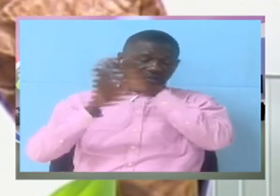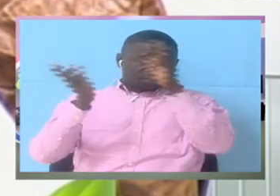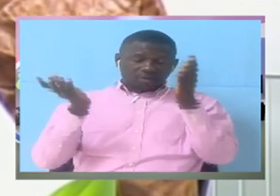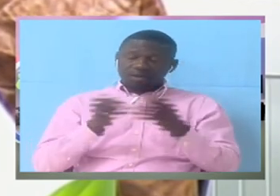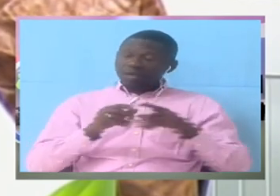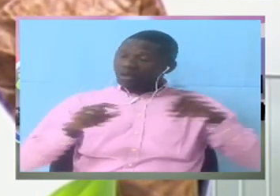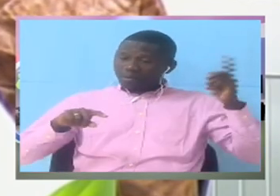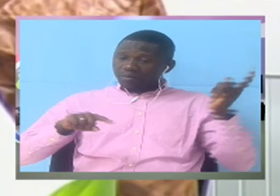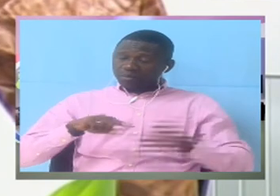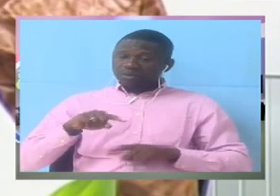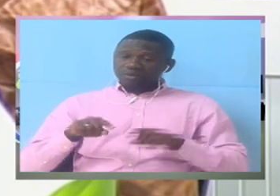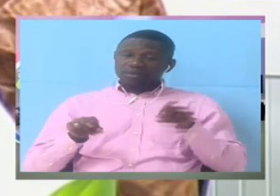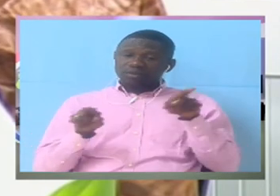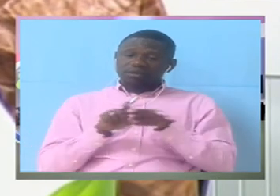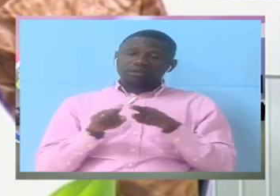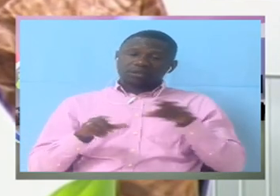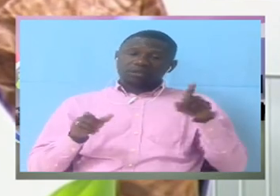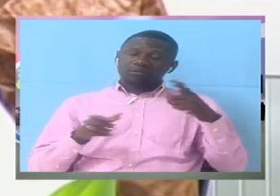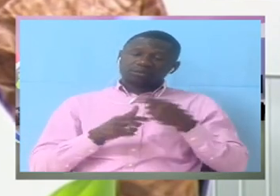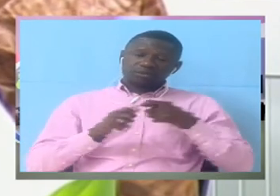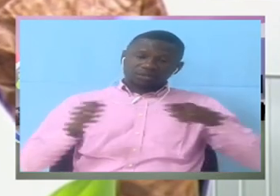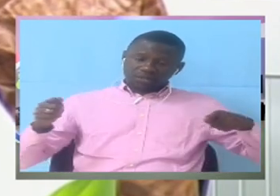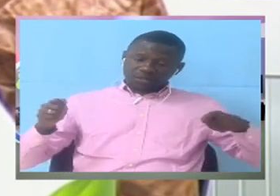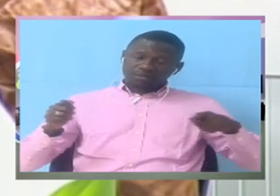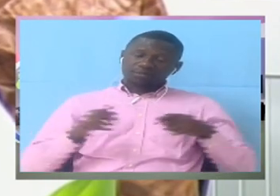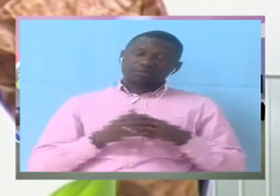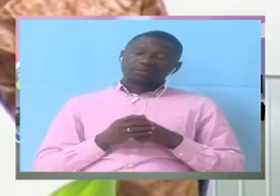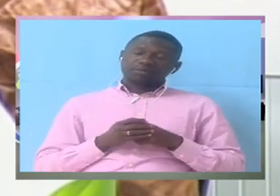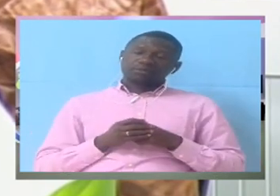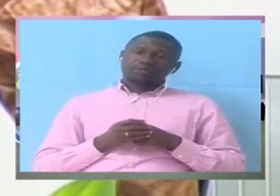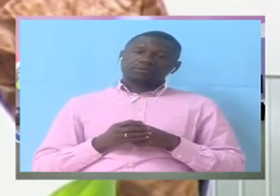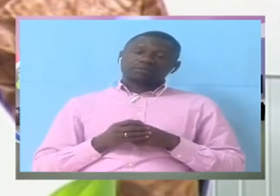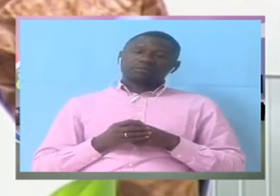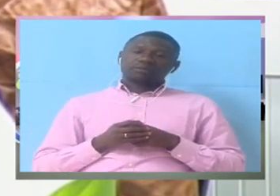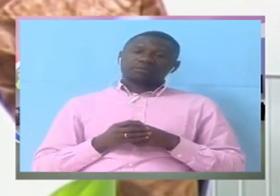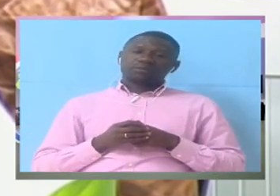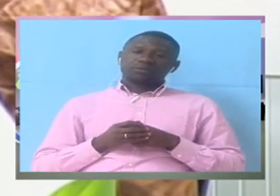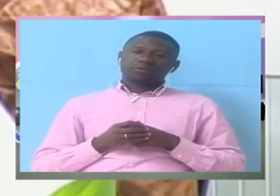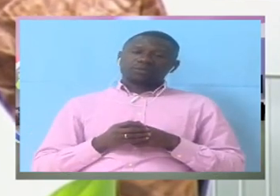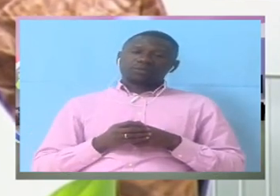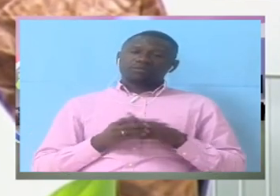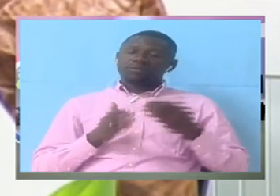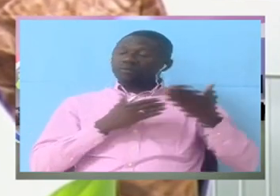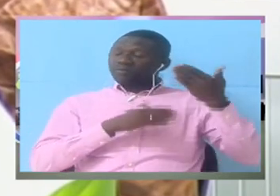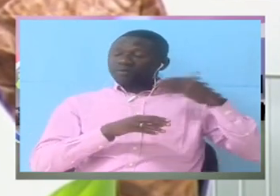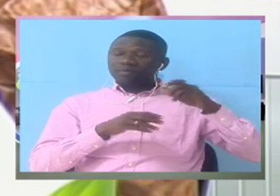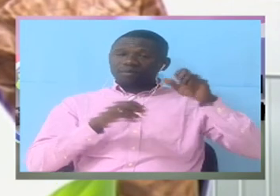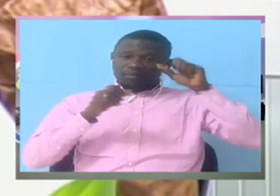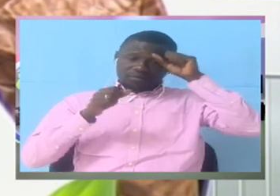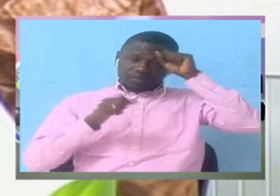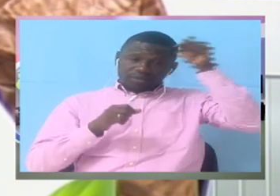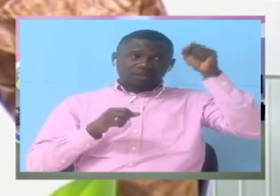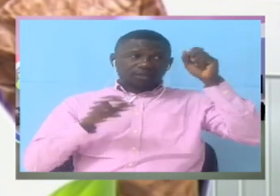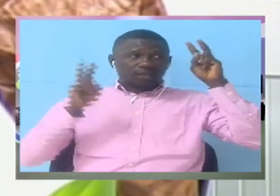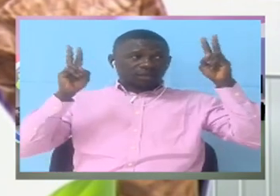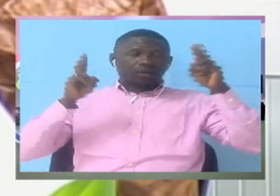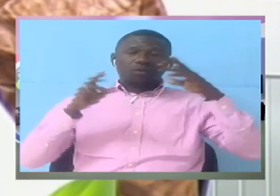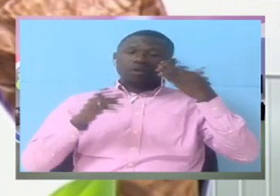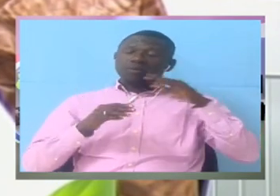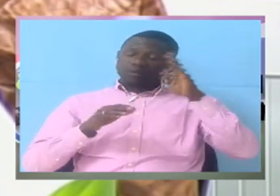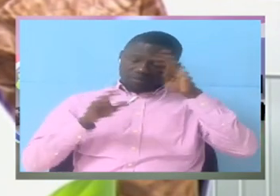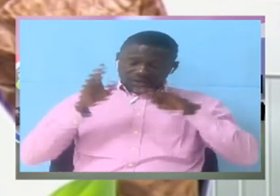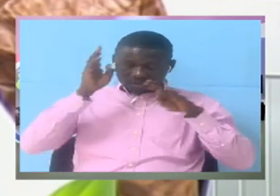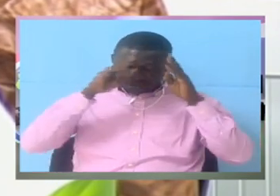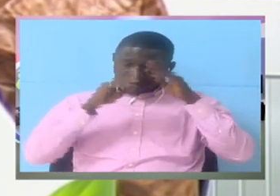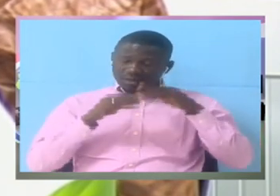anything, we are all beaten with the same stick. And the former president, Kabri Yajame, be padino kela. And the former president, when Yajame was